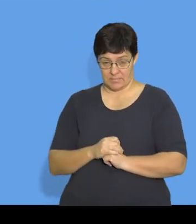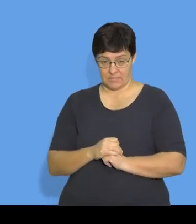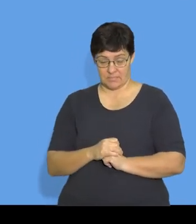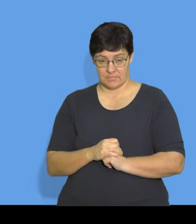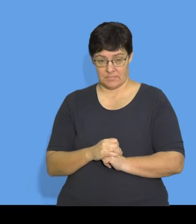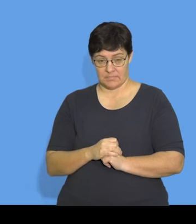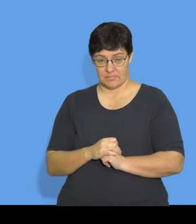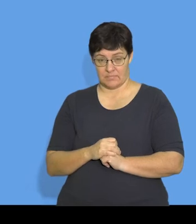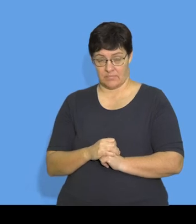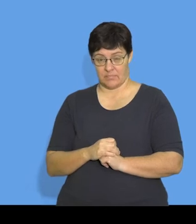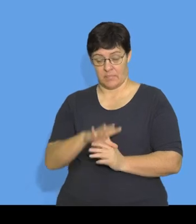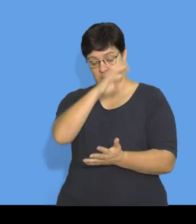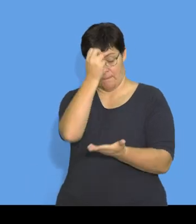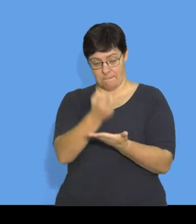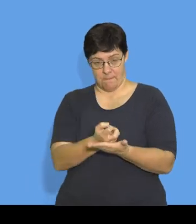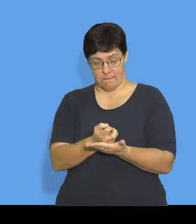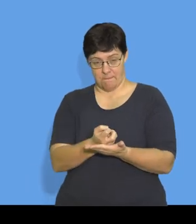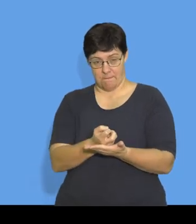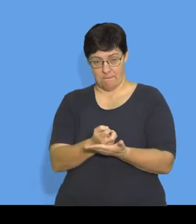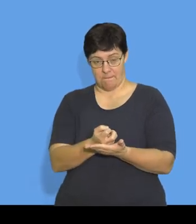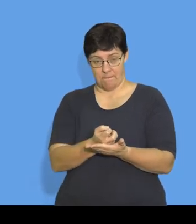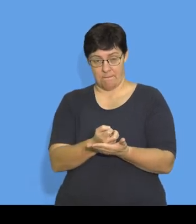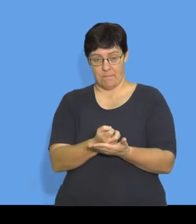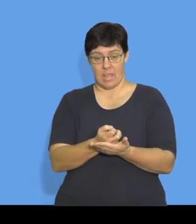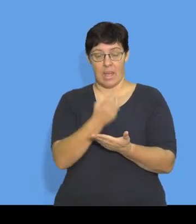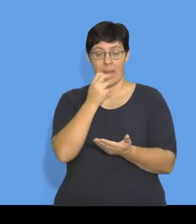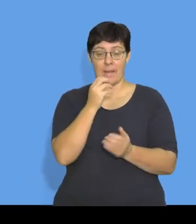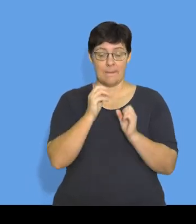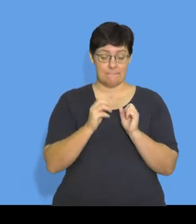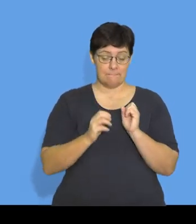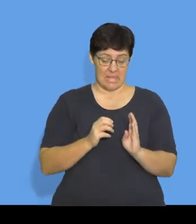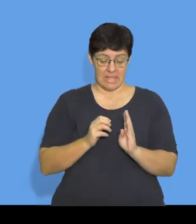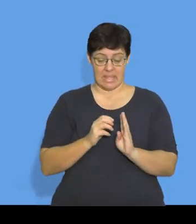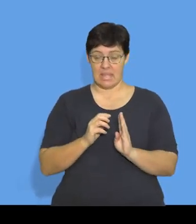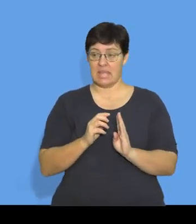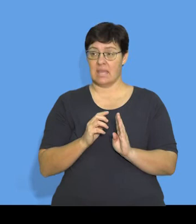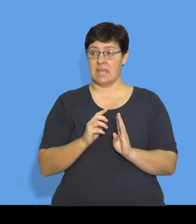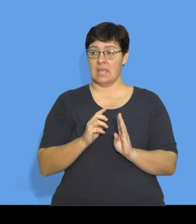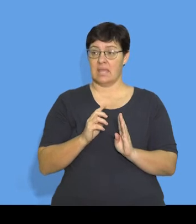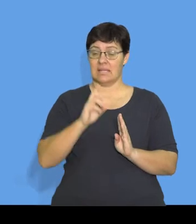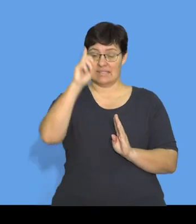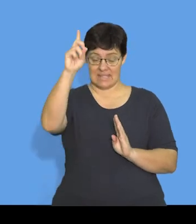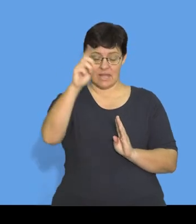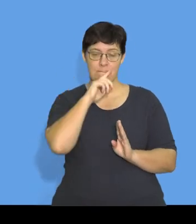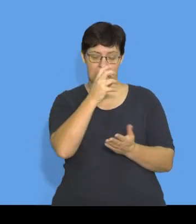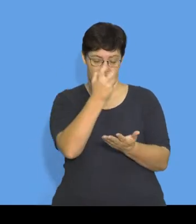That's when it's hit the floor. Between B and D, that's where it's spending time on the floor. So that's